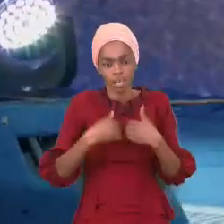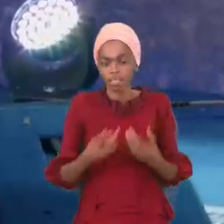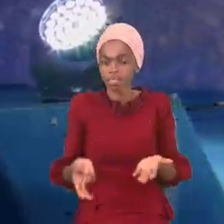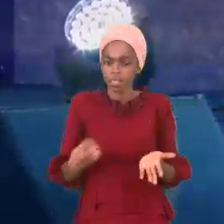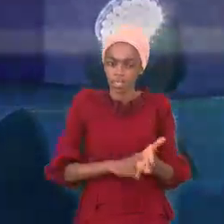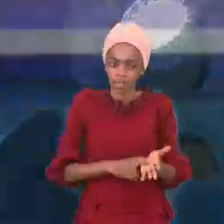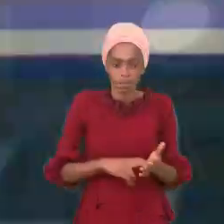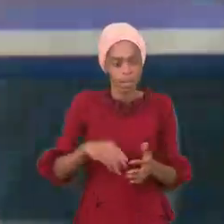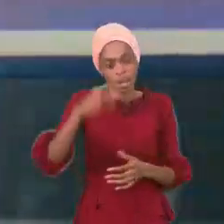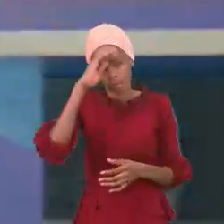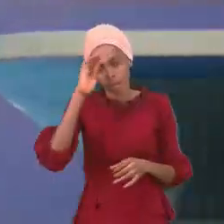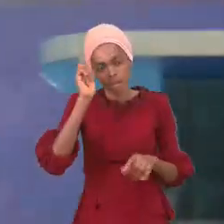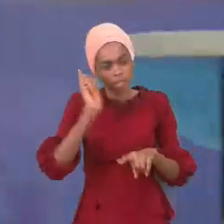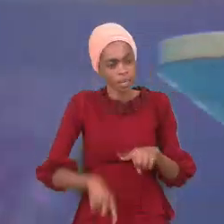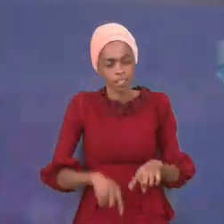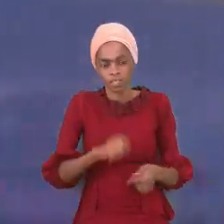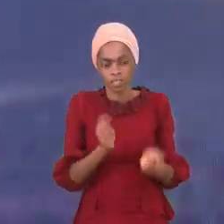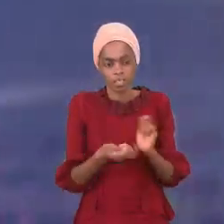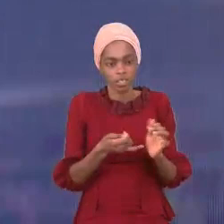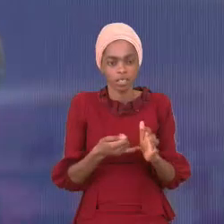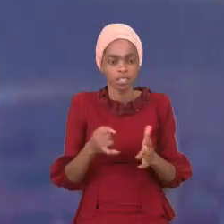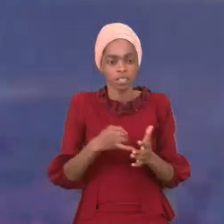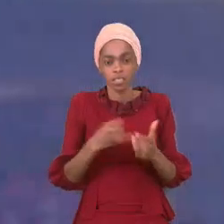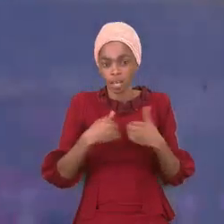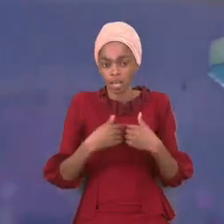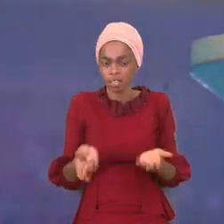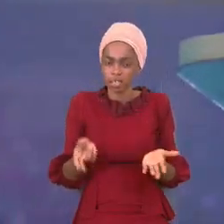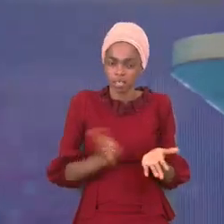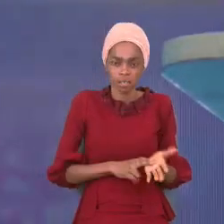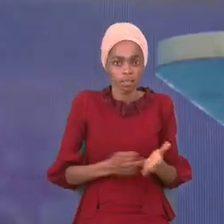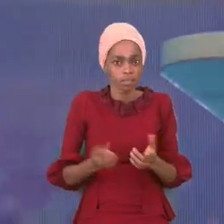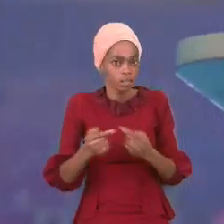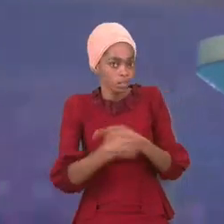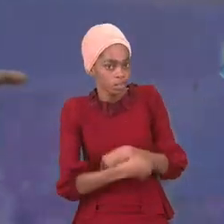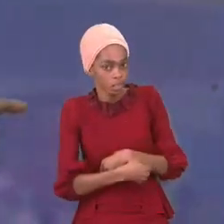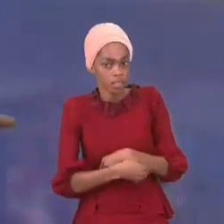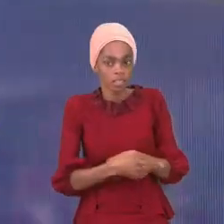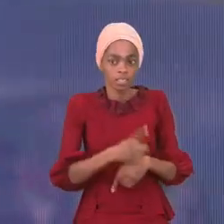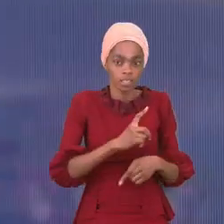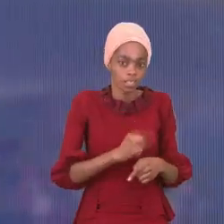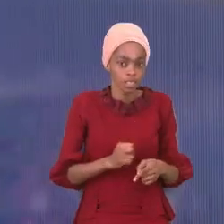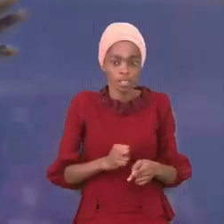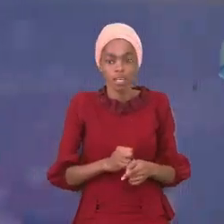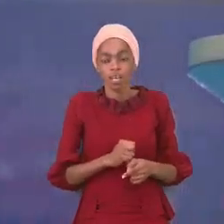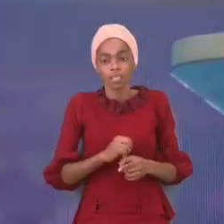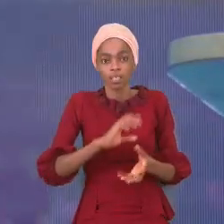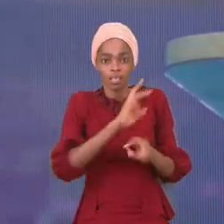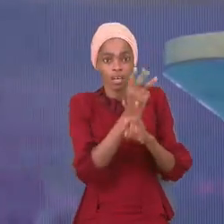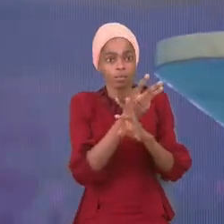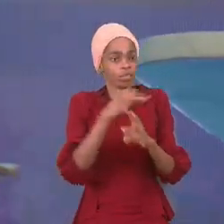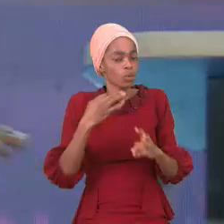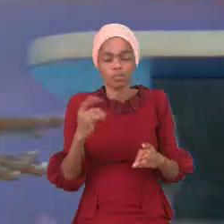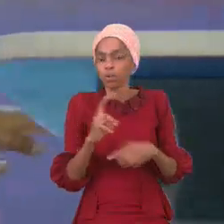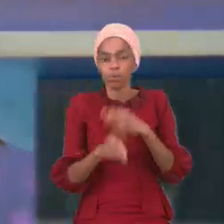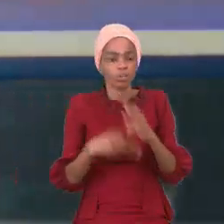Man cannot change it. It has a seal. The day, the climate of the world cannot change